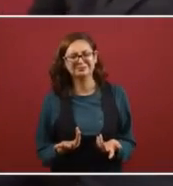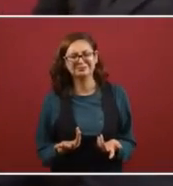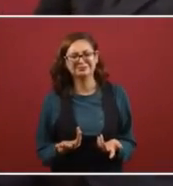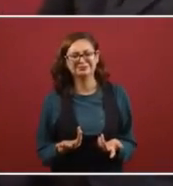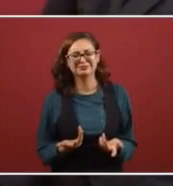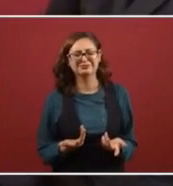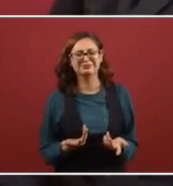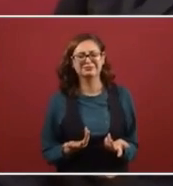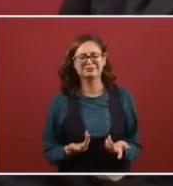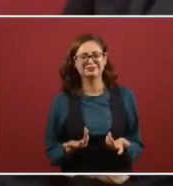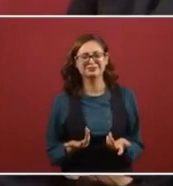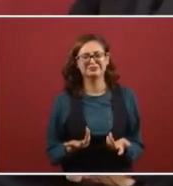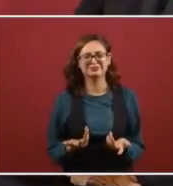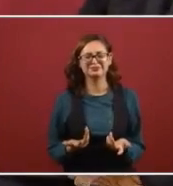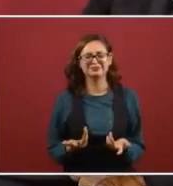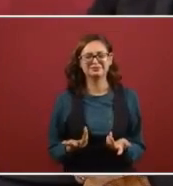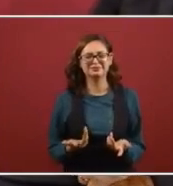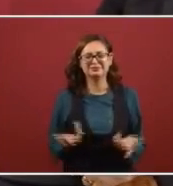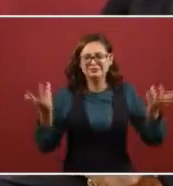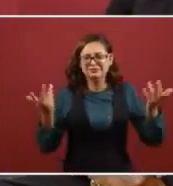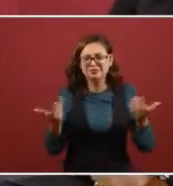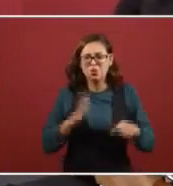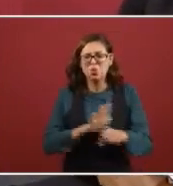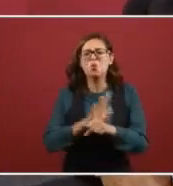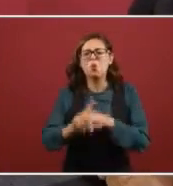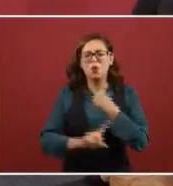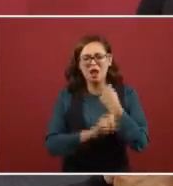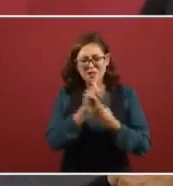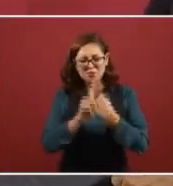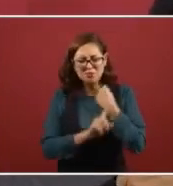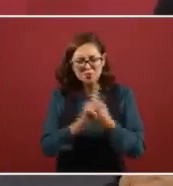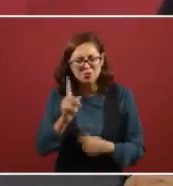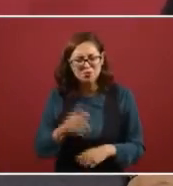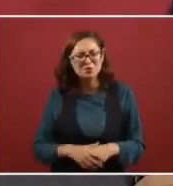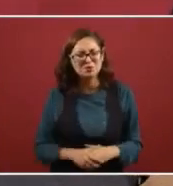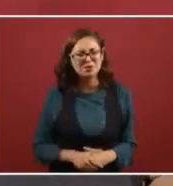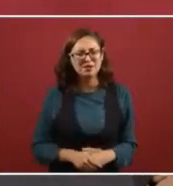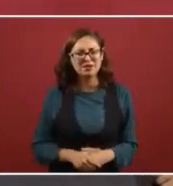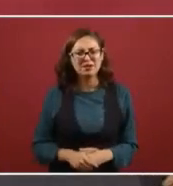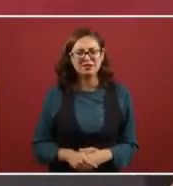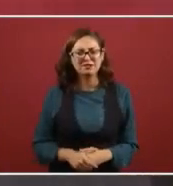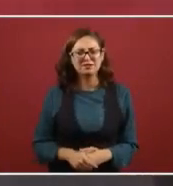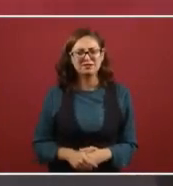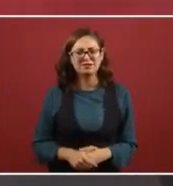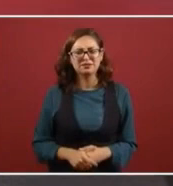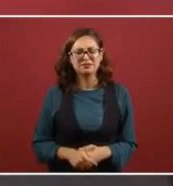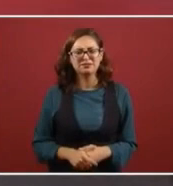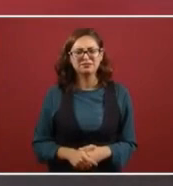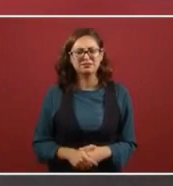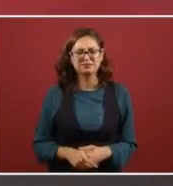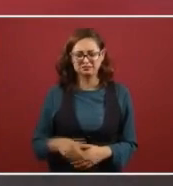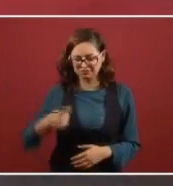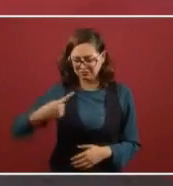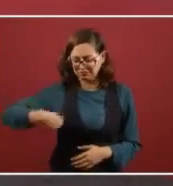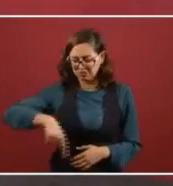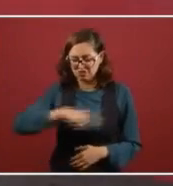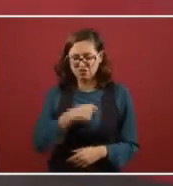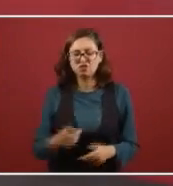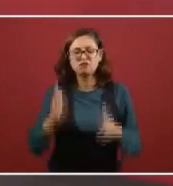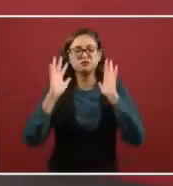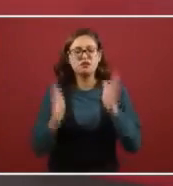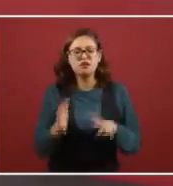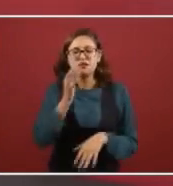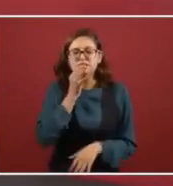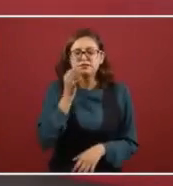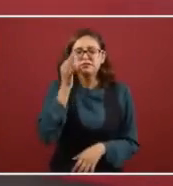¿cuál es ahí el problema? what's Nosotros no the vamos a problem there? permitir We're not going to que permit nadie that haga anybody